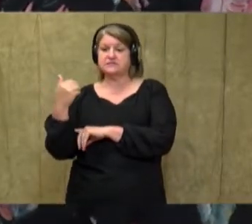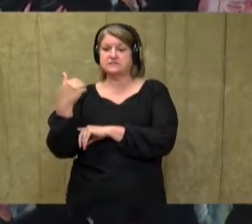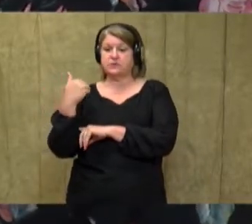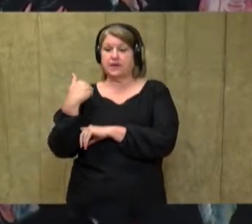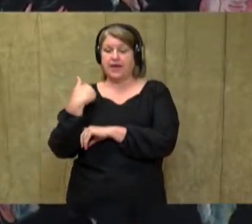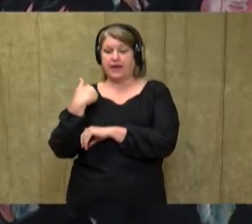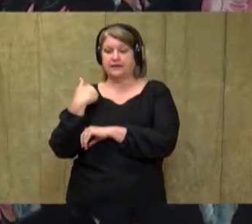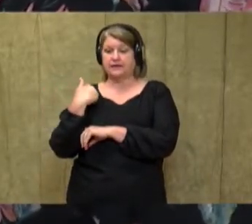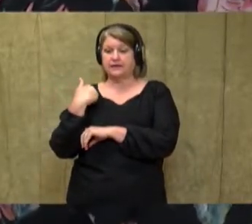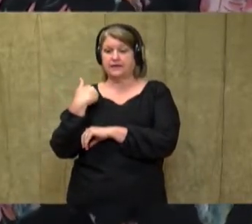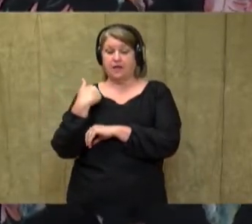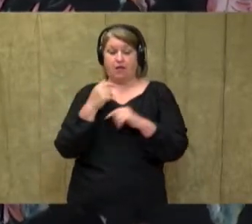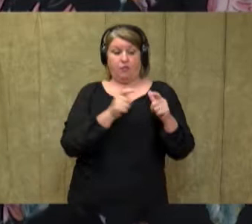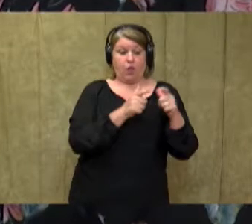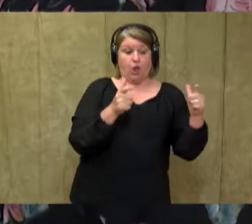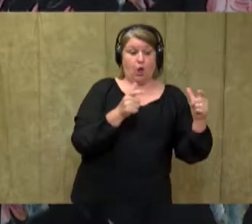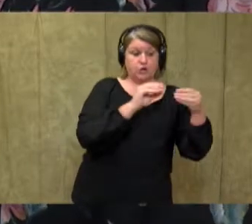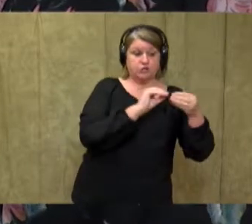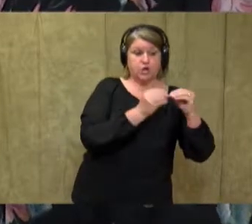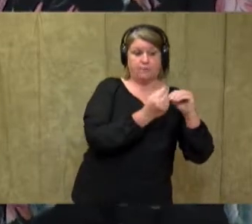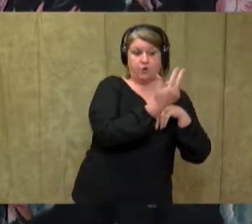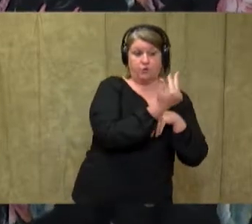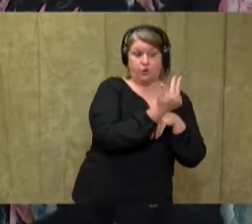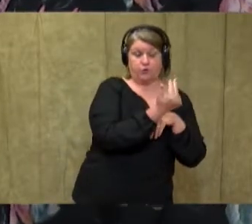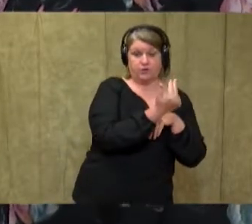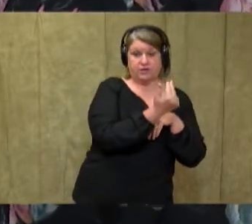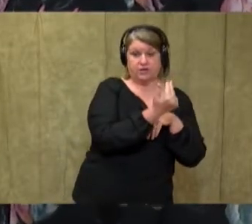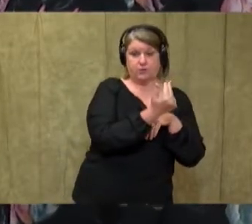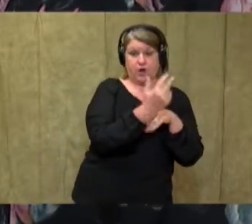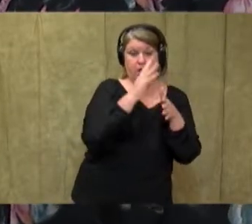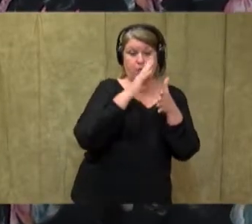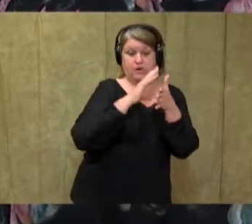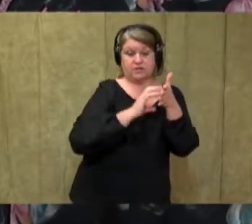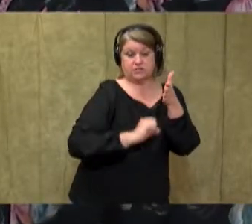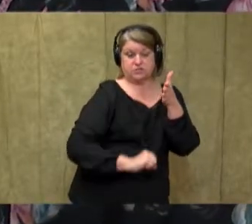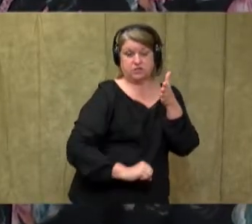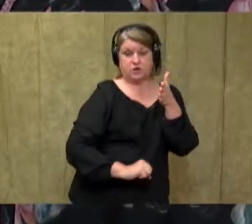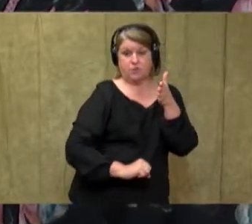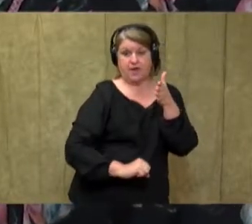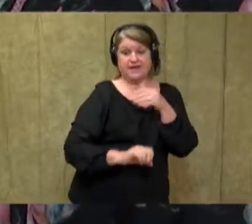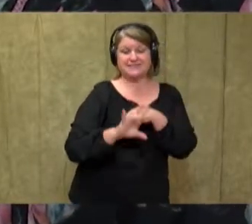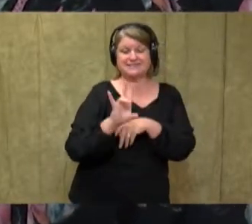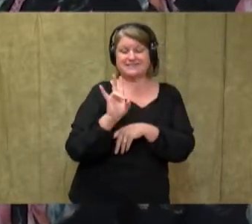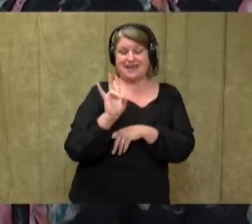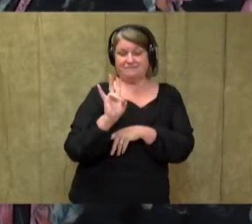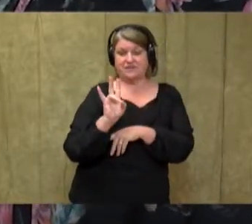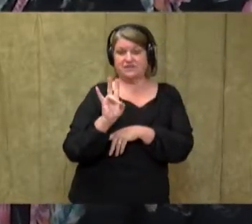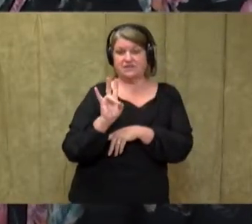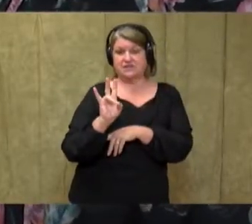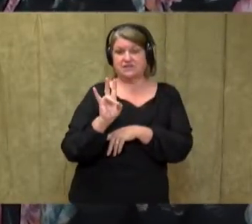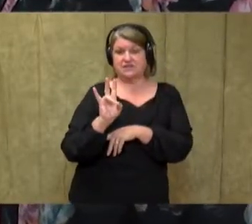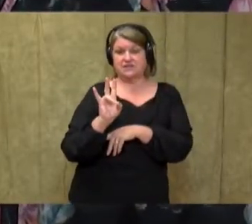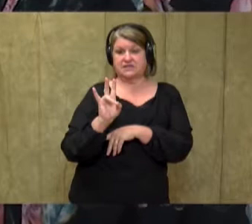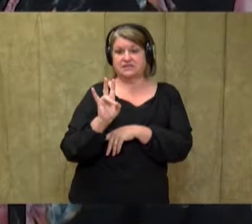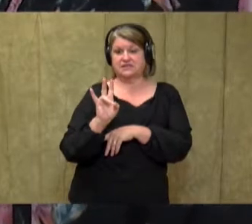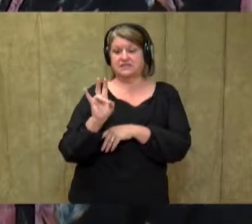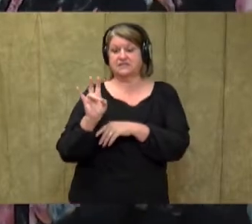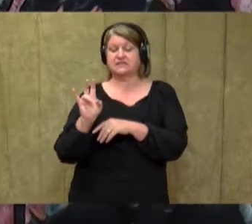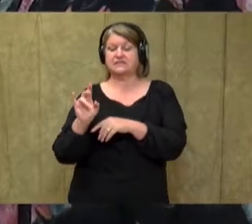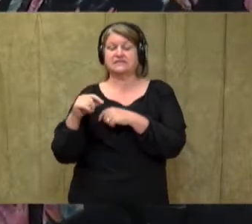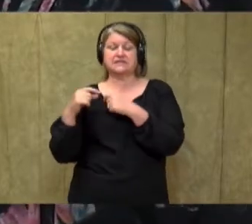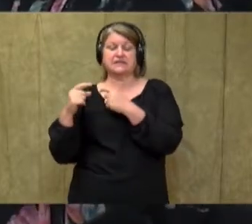had our large number 13. We took away, or we minus 7 to give us the difference.